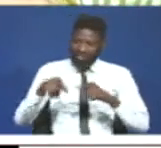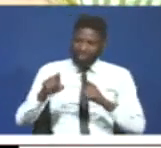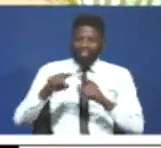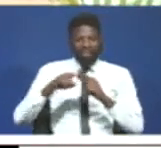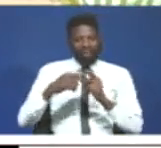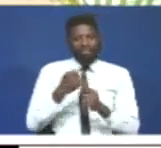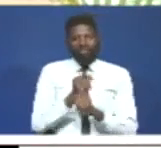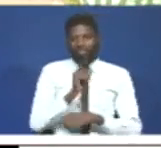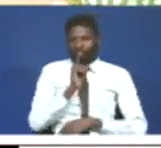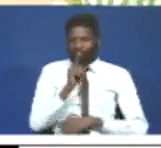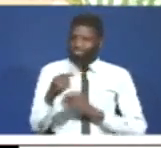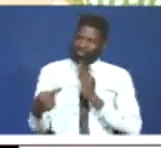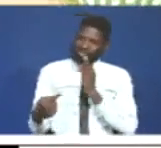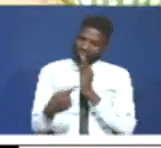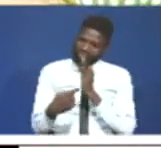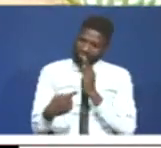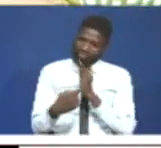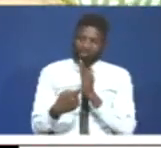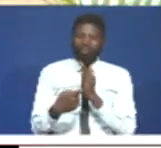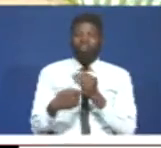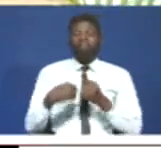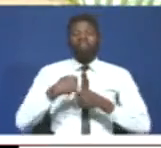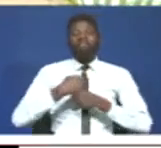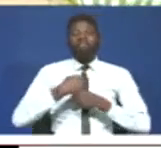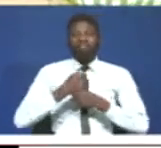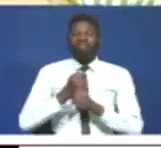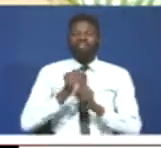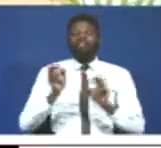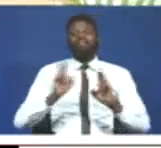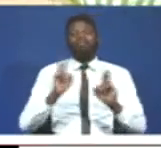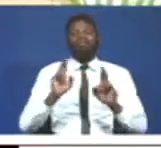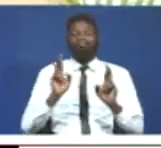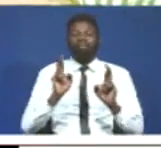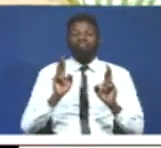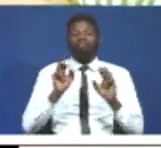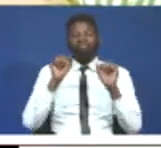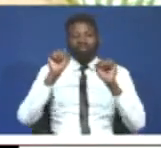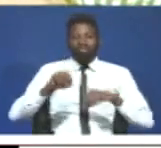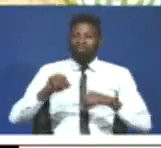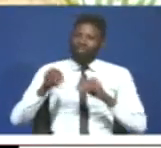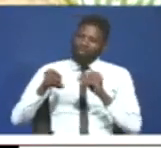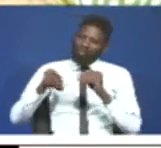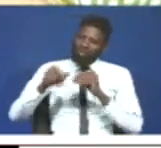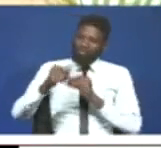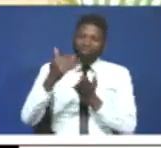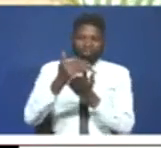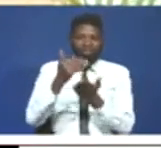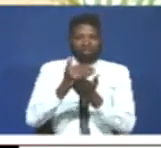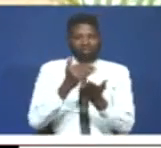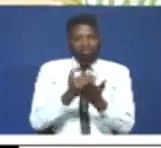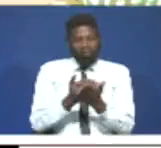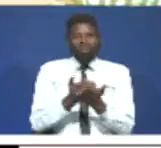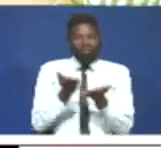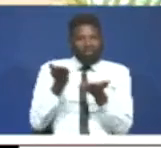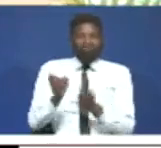technology is made ready for the delivery of our fertilizer program so that we can